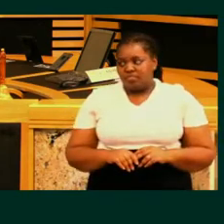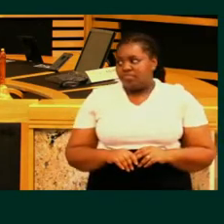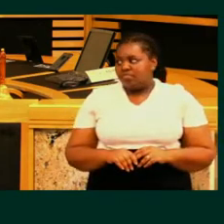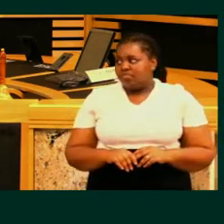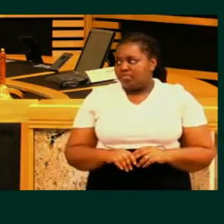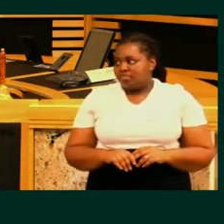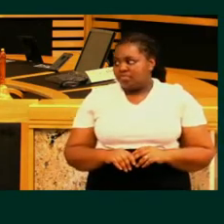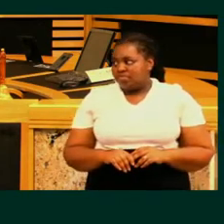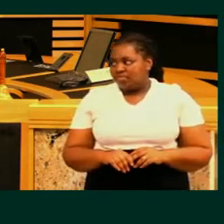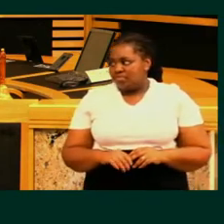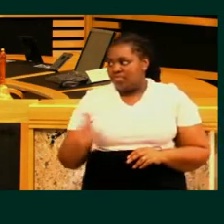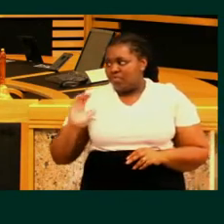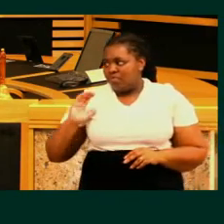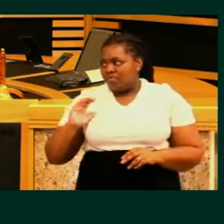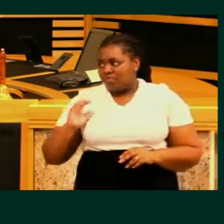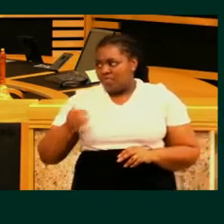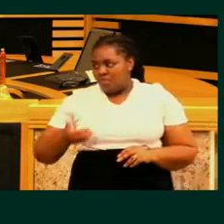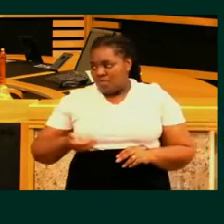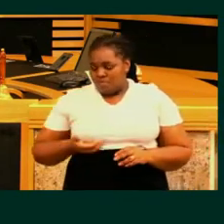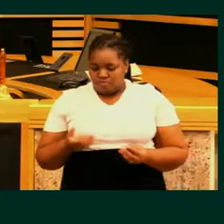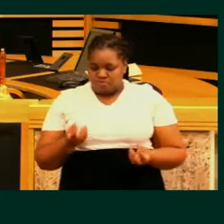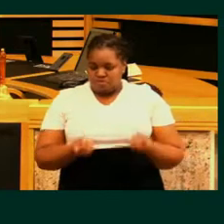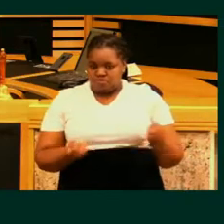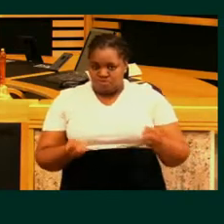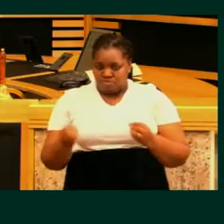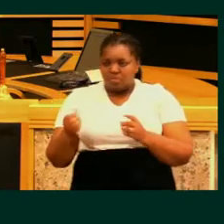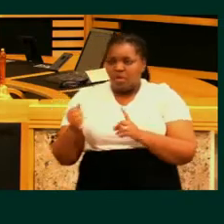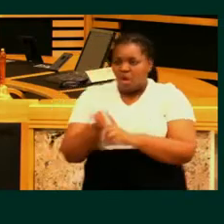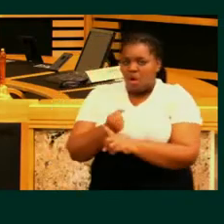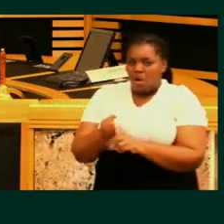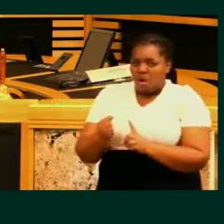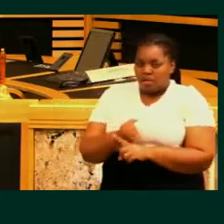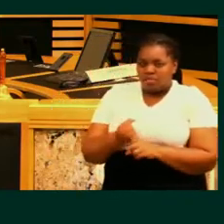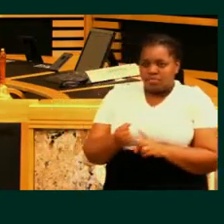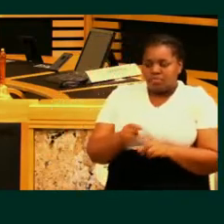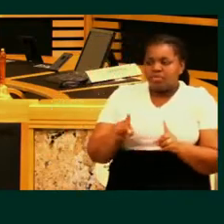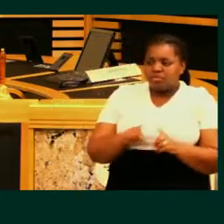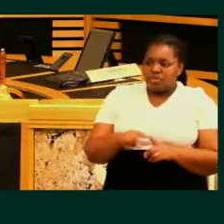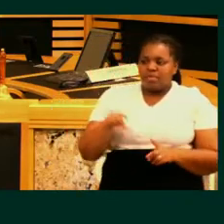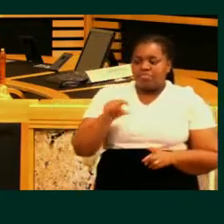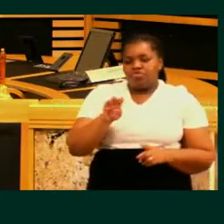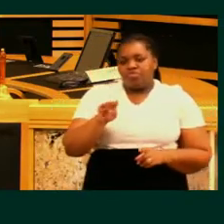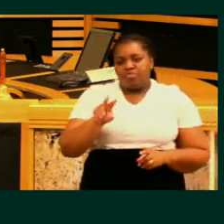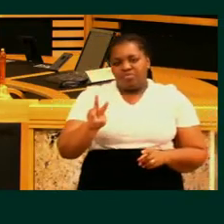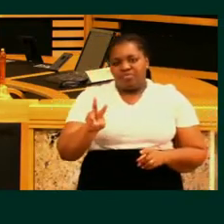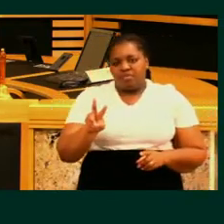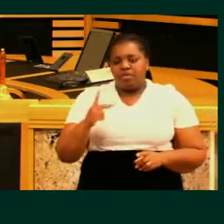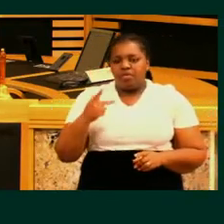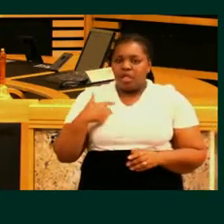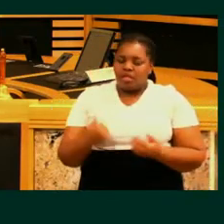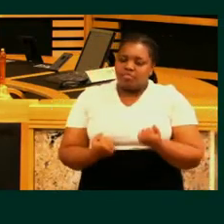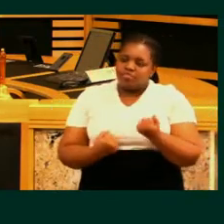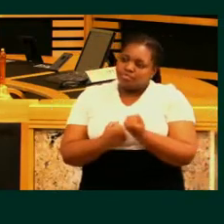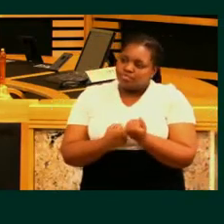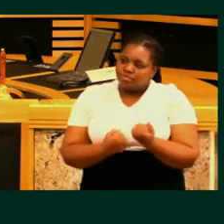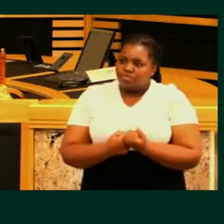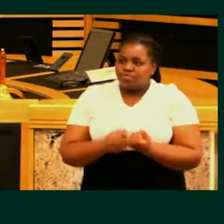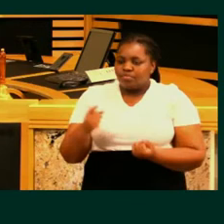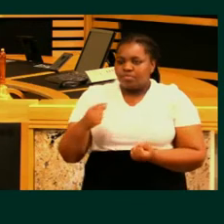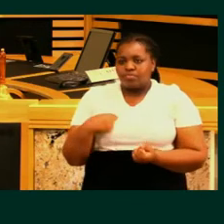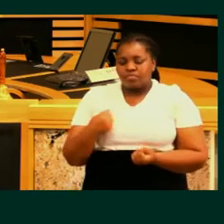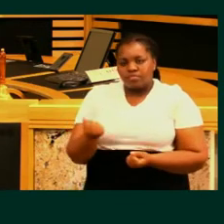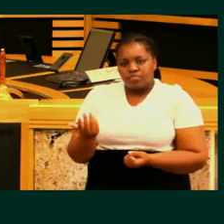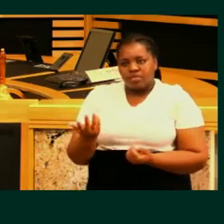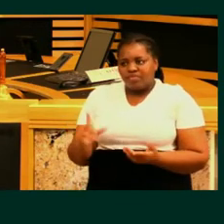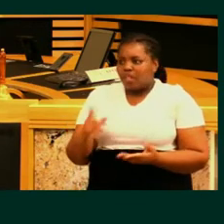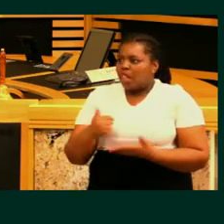daily women and children are victims of domestic abuse and gender based violence and our systems that have been put in place